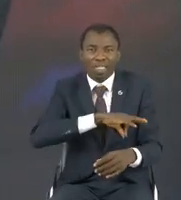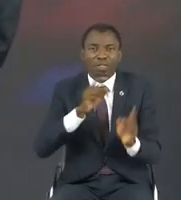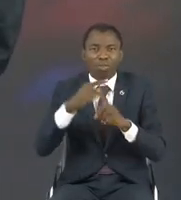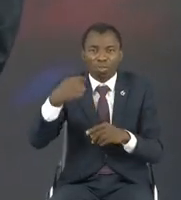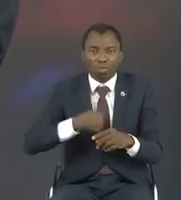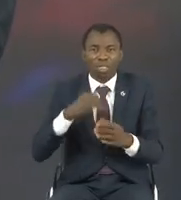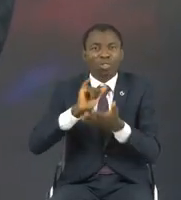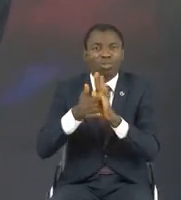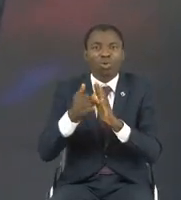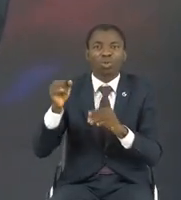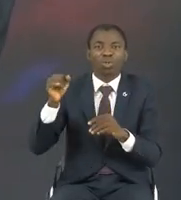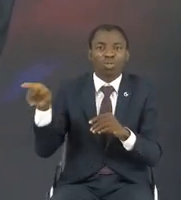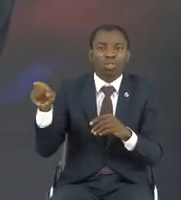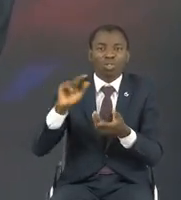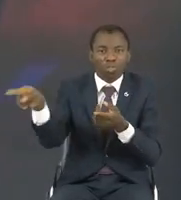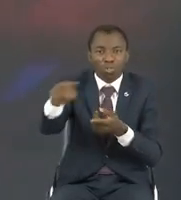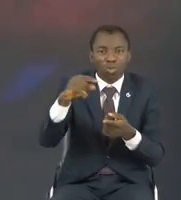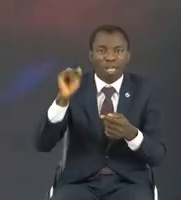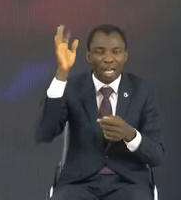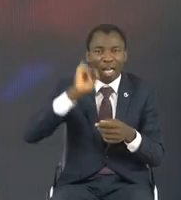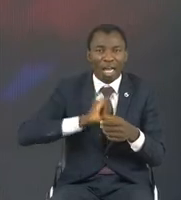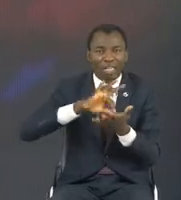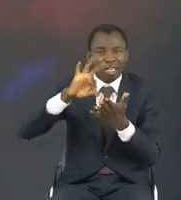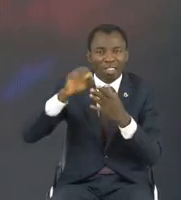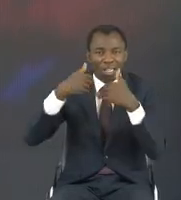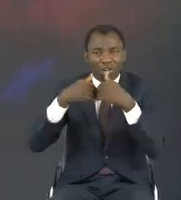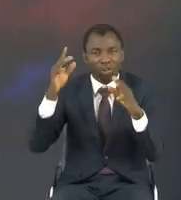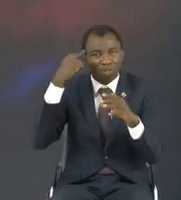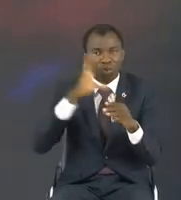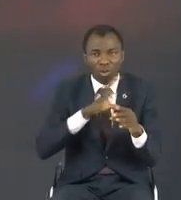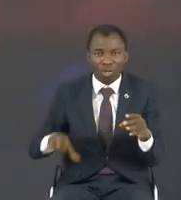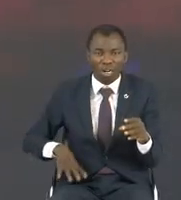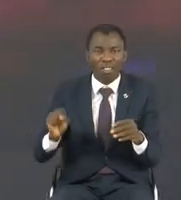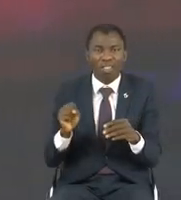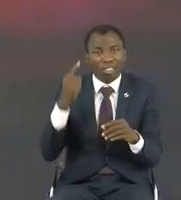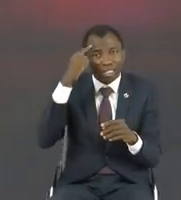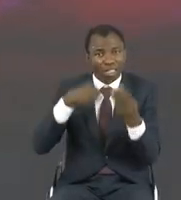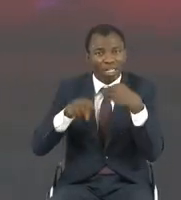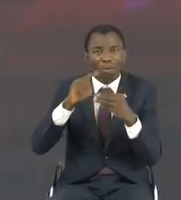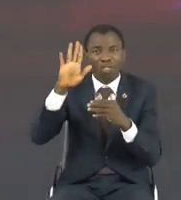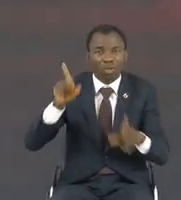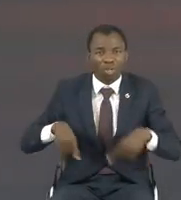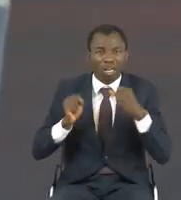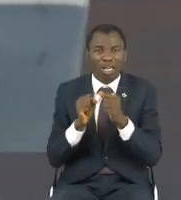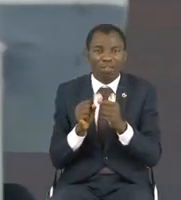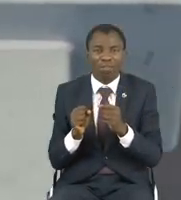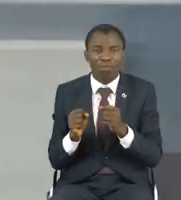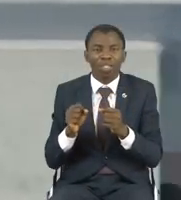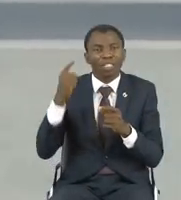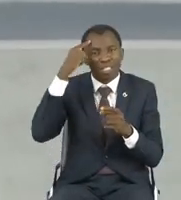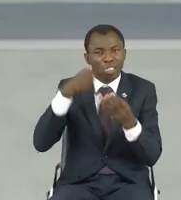I counted loss for Christ. Think about your life, where you could have been. Think about your